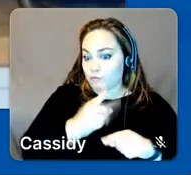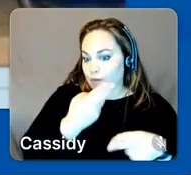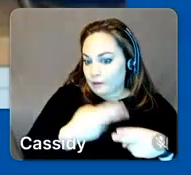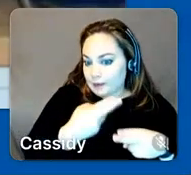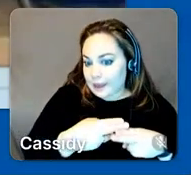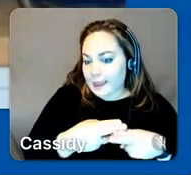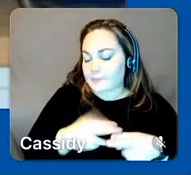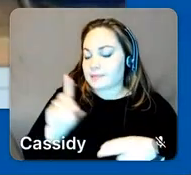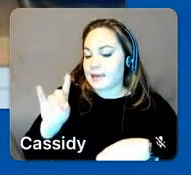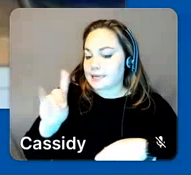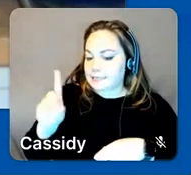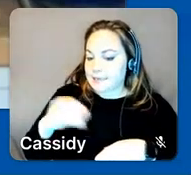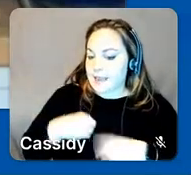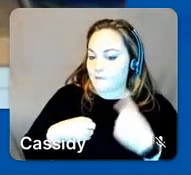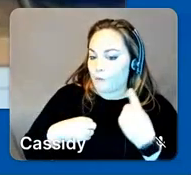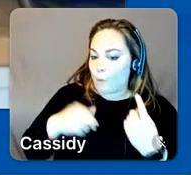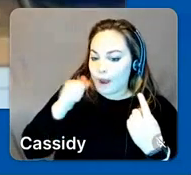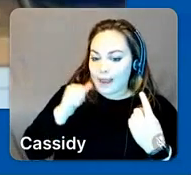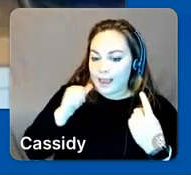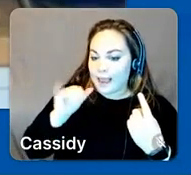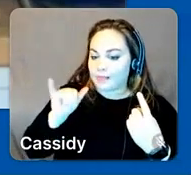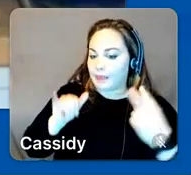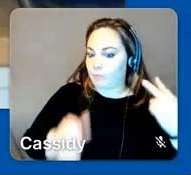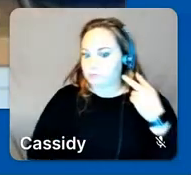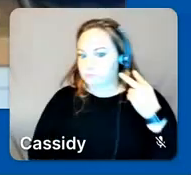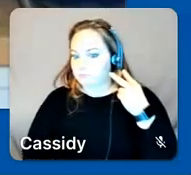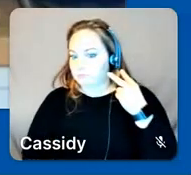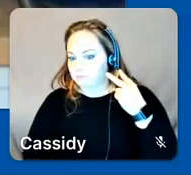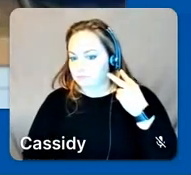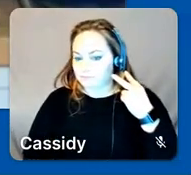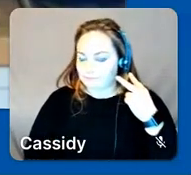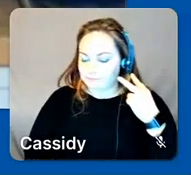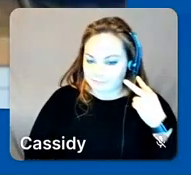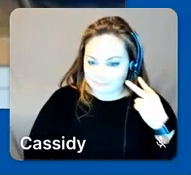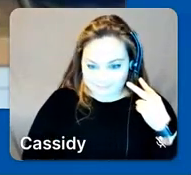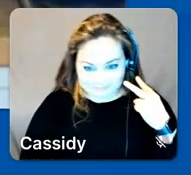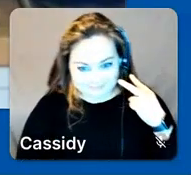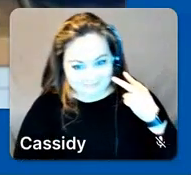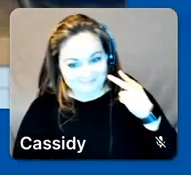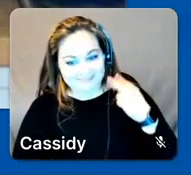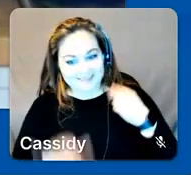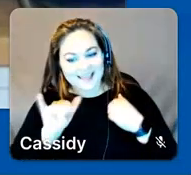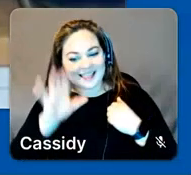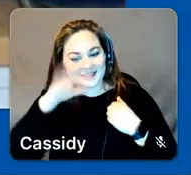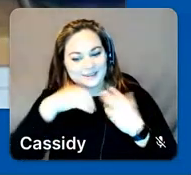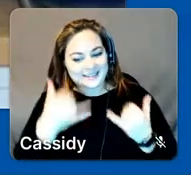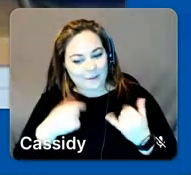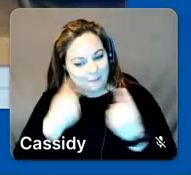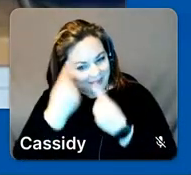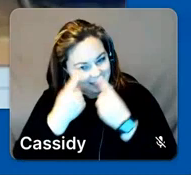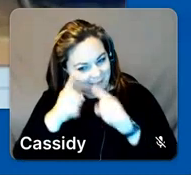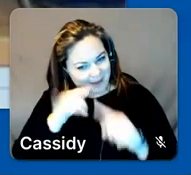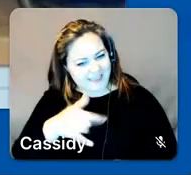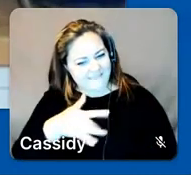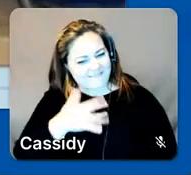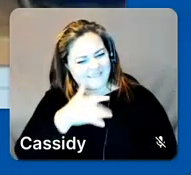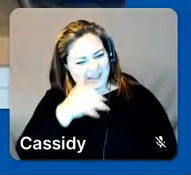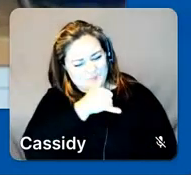aunt that was constantly like kind of hovering, and which was so strange. Now I think about it, it feels so